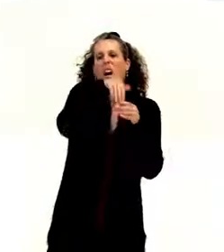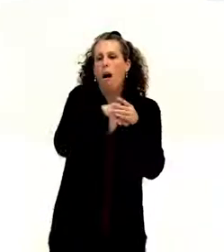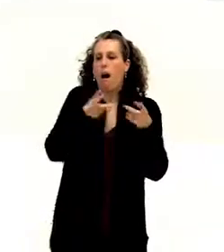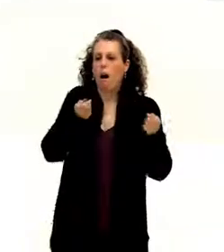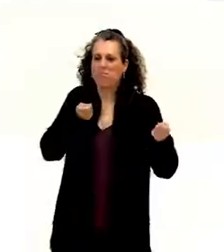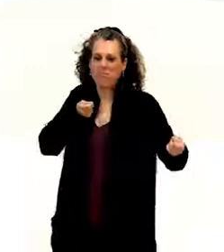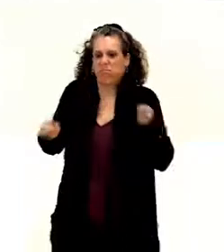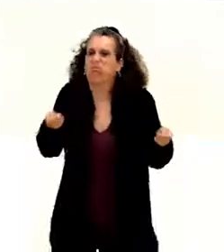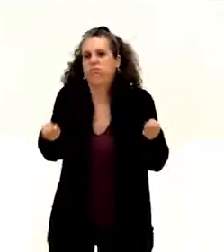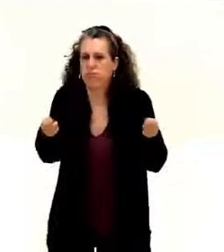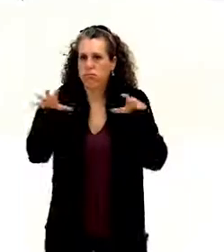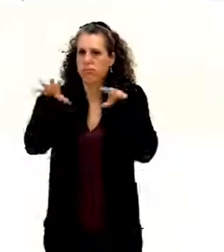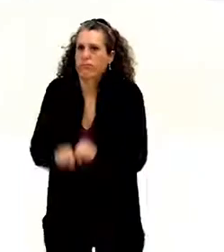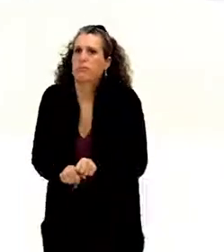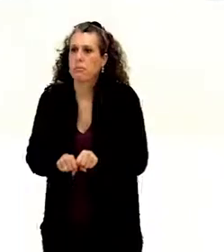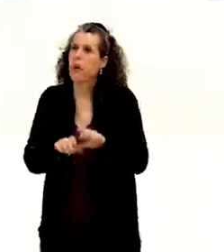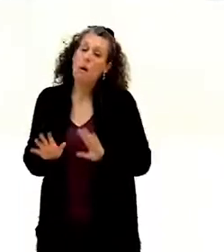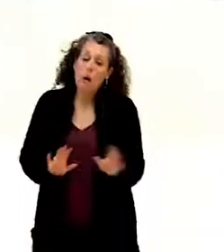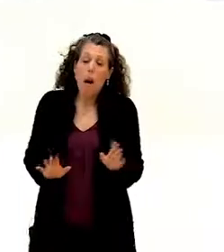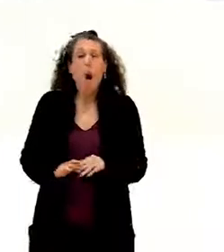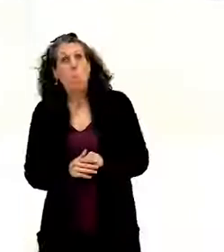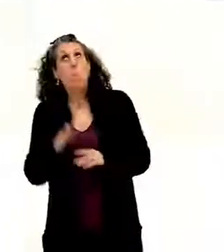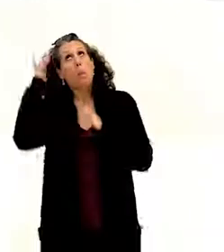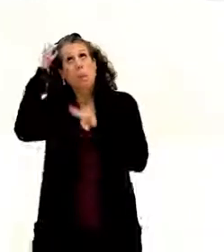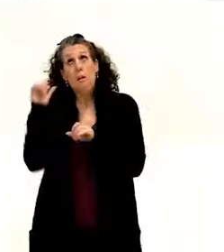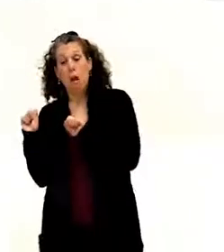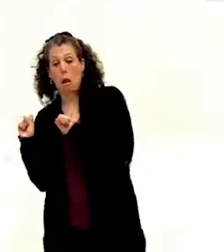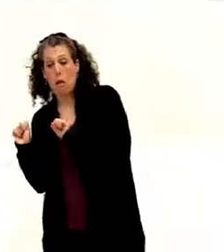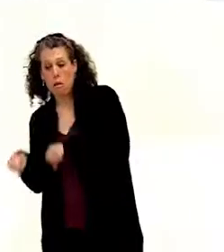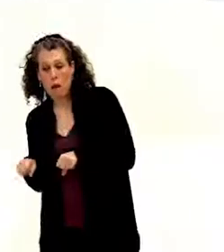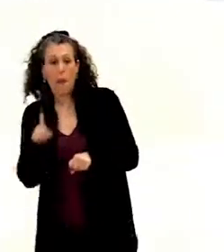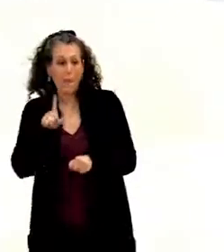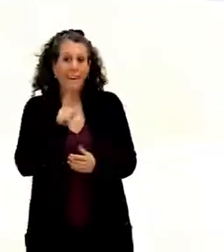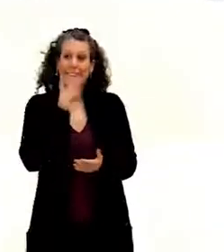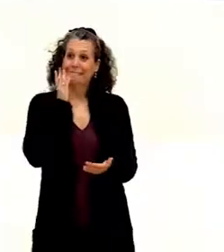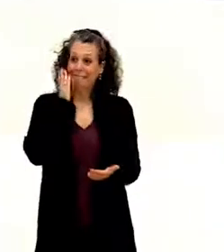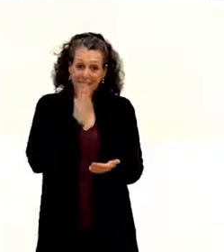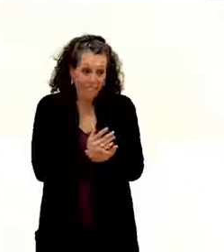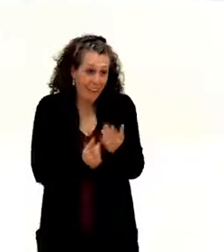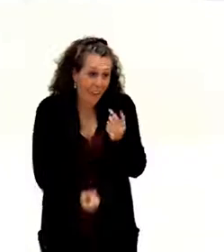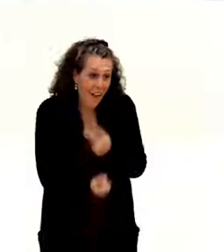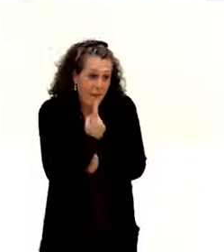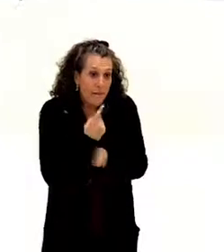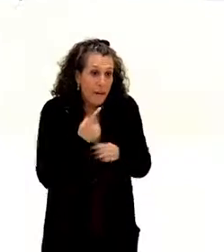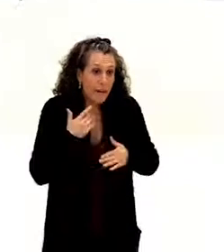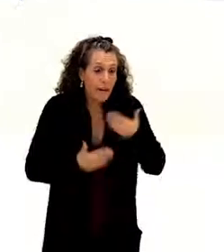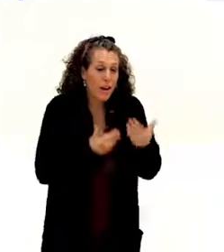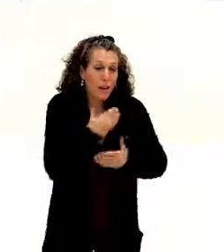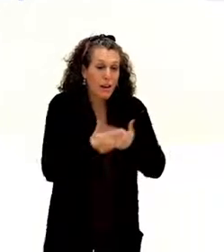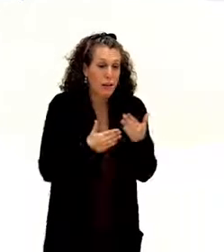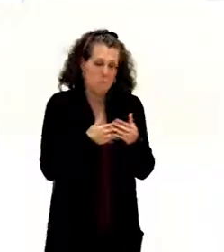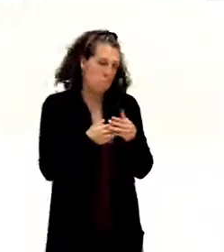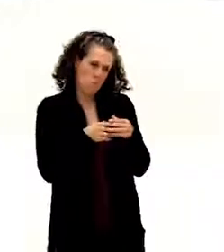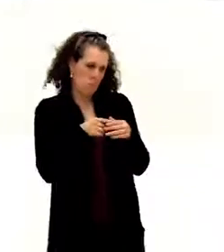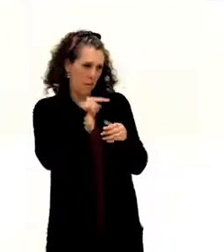cartels. In theory, you could, but in practice, it's impossible to see that interface coming into